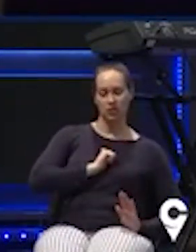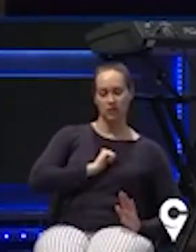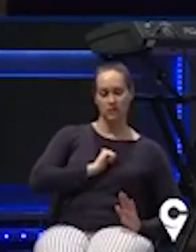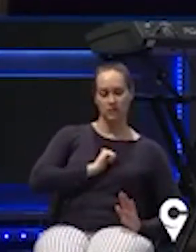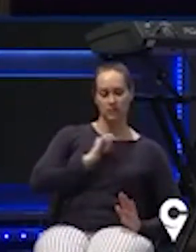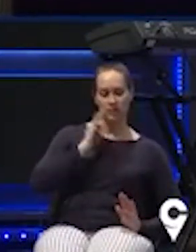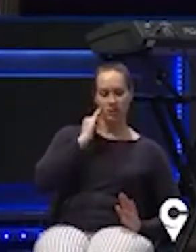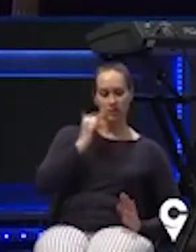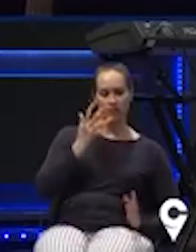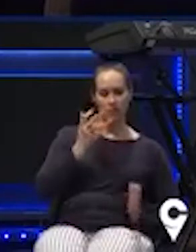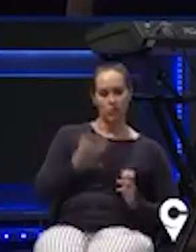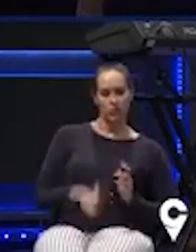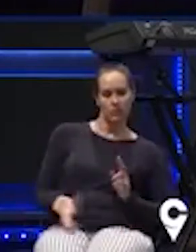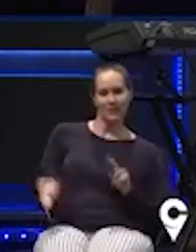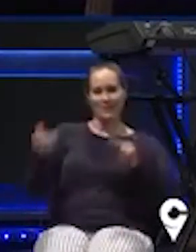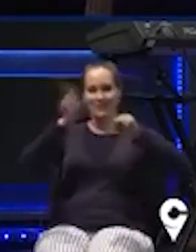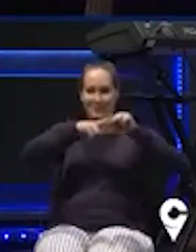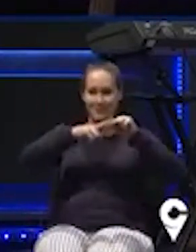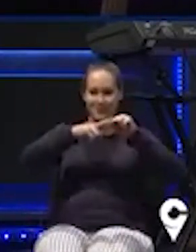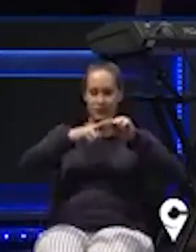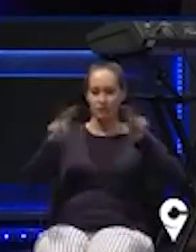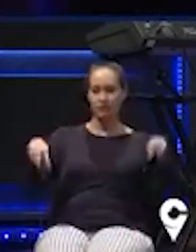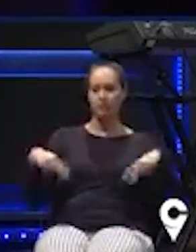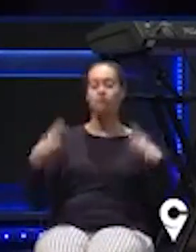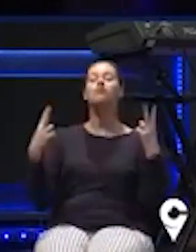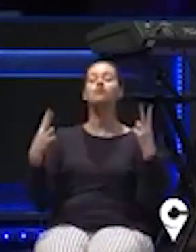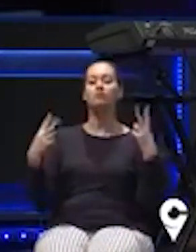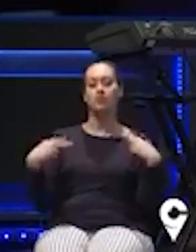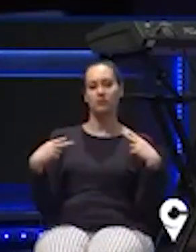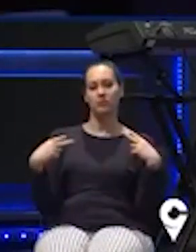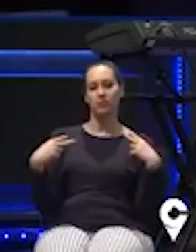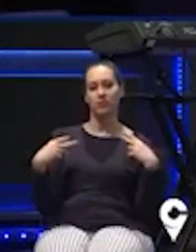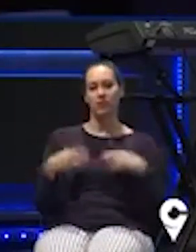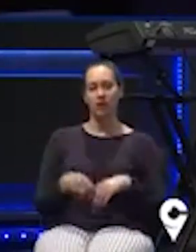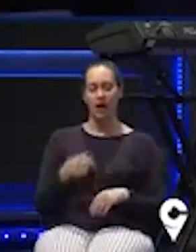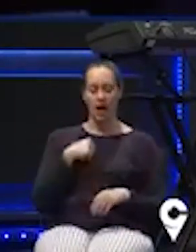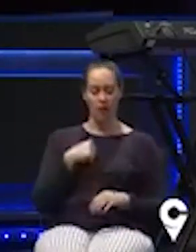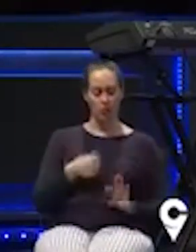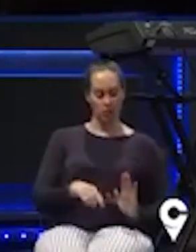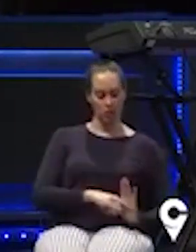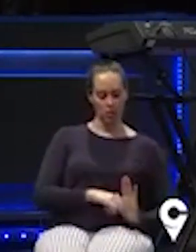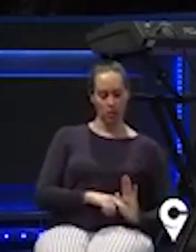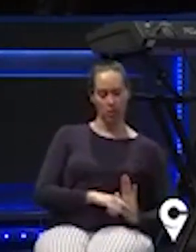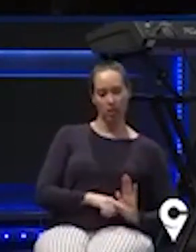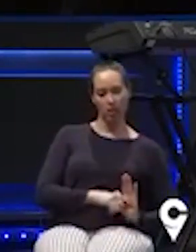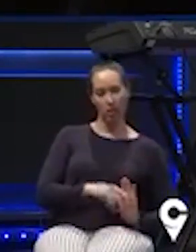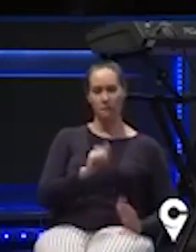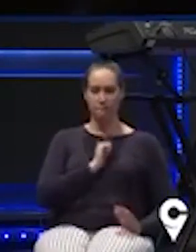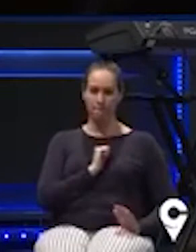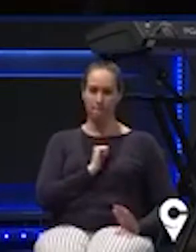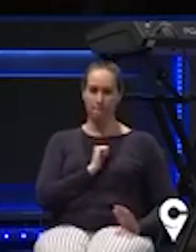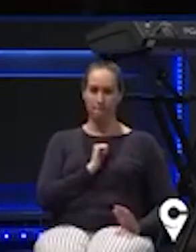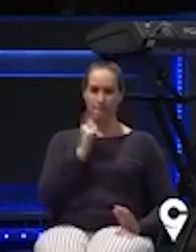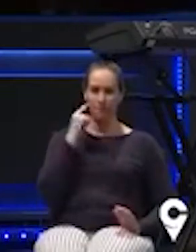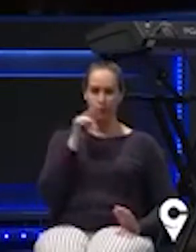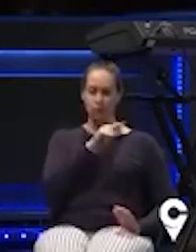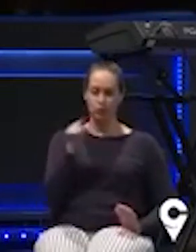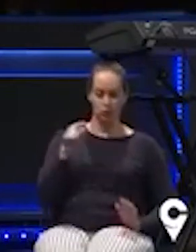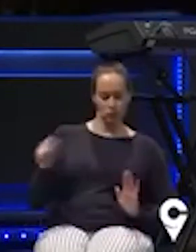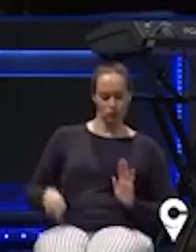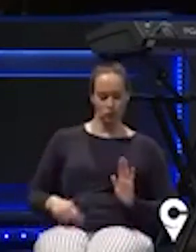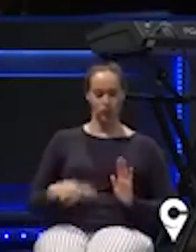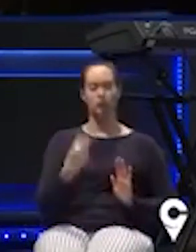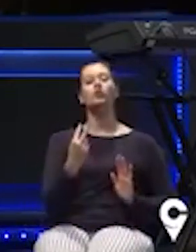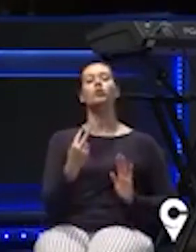gain this money. I will demean myself in order to get this power, this pride. I will